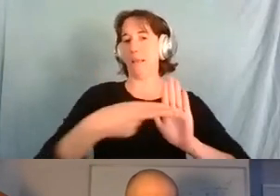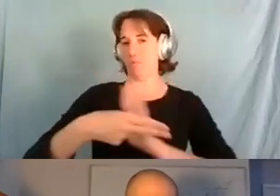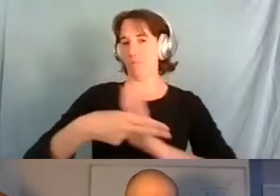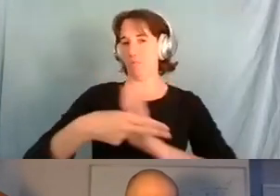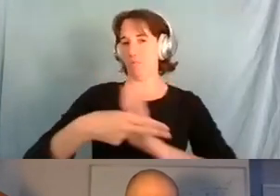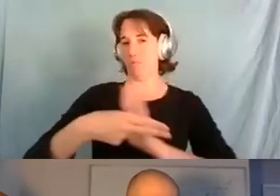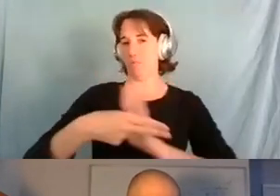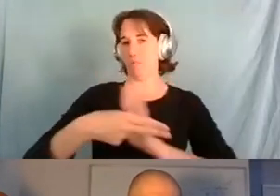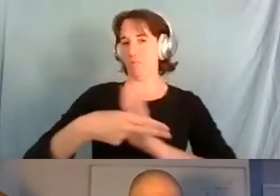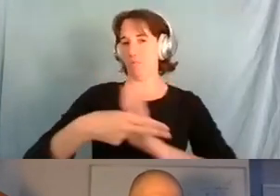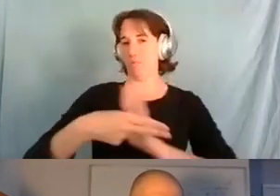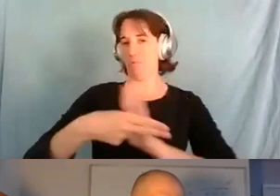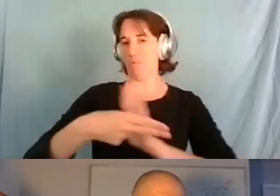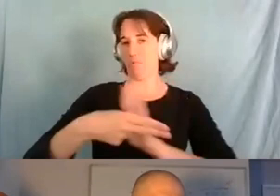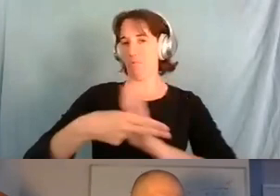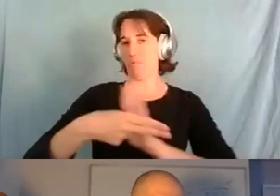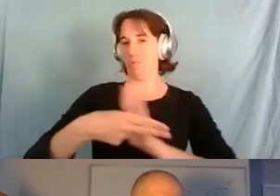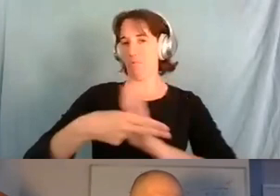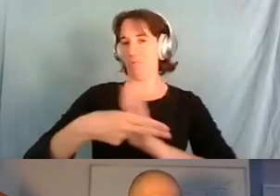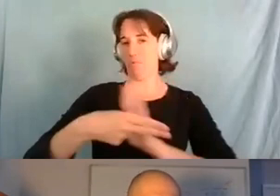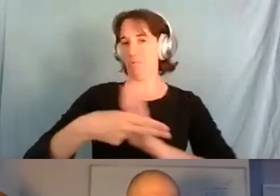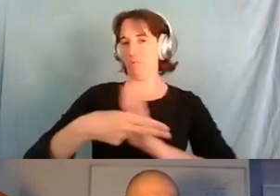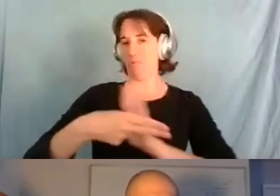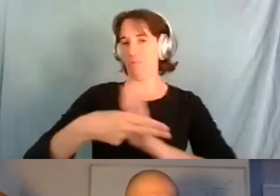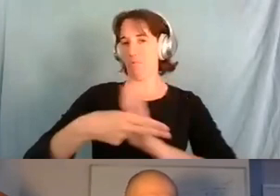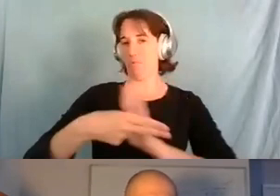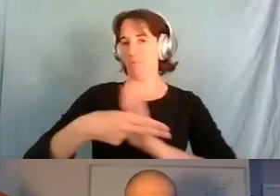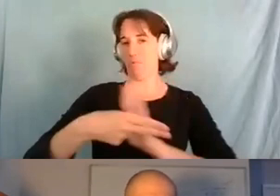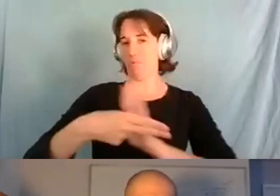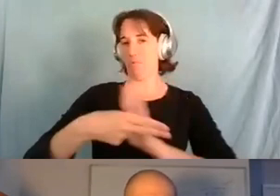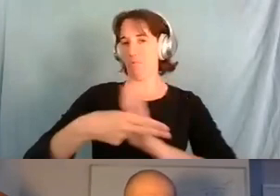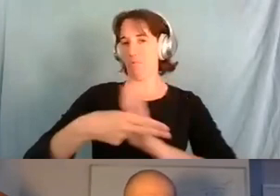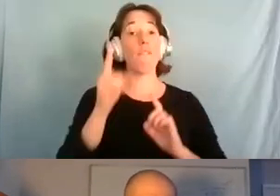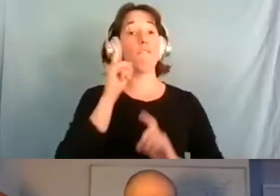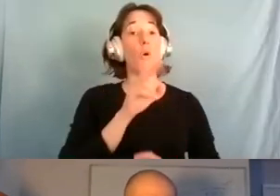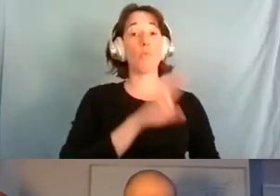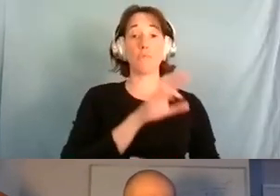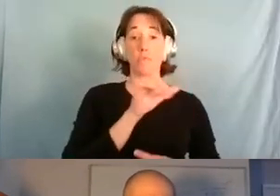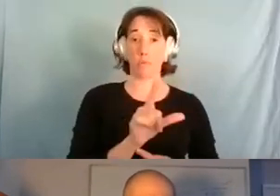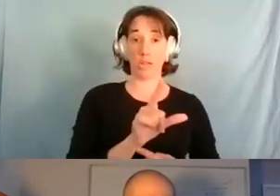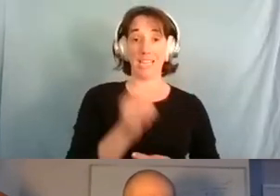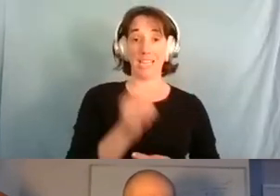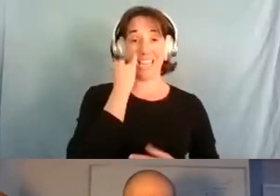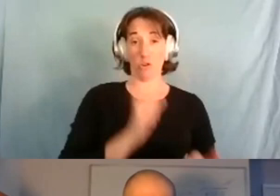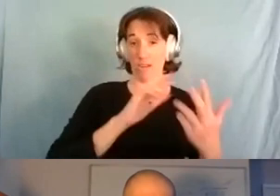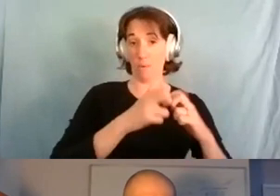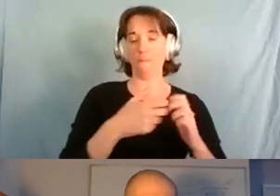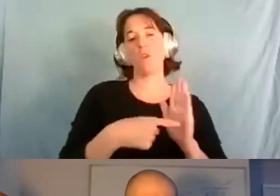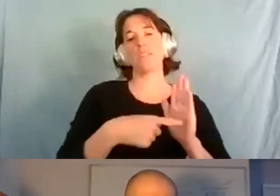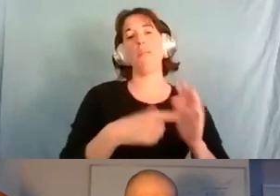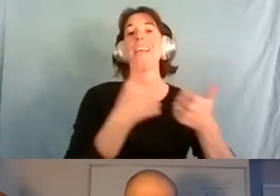But for reinforcement learning, if you're addressing a problem such as a game, like